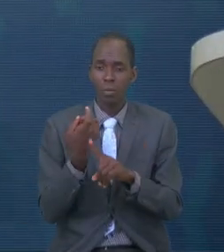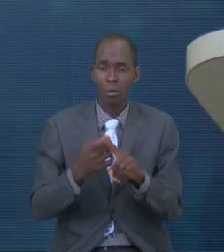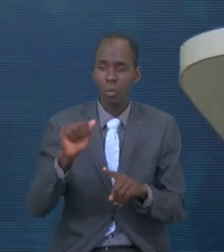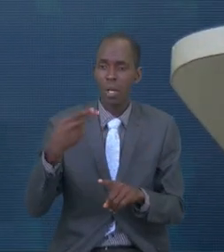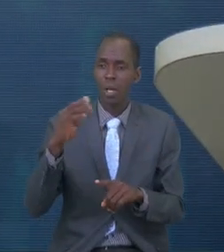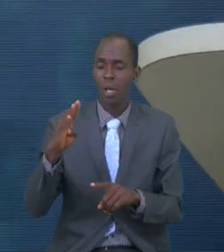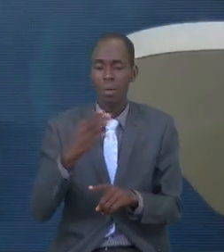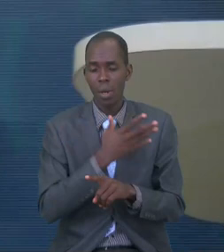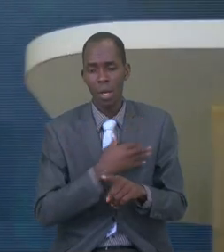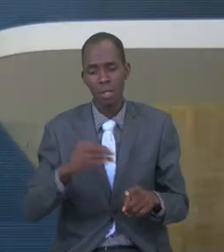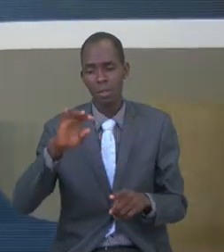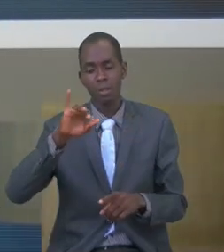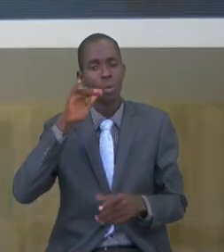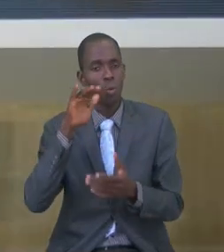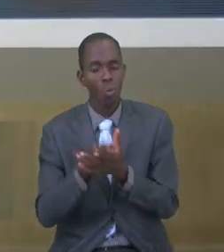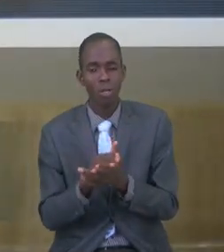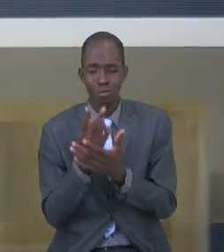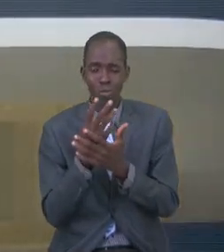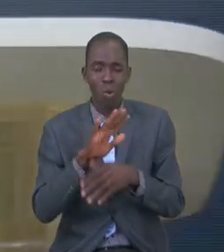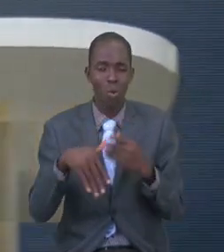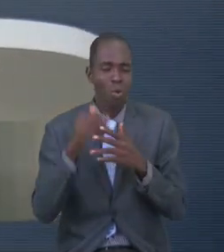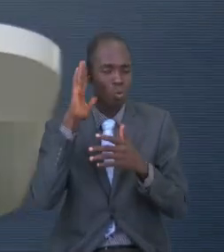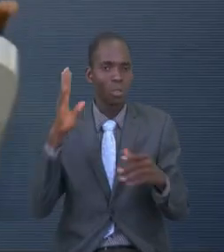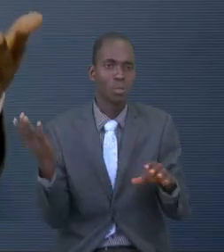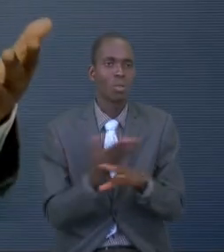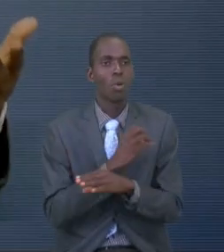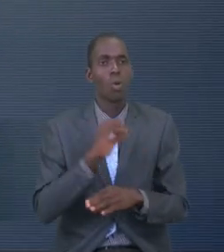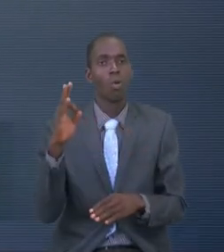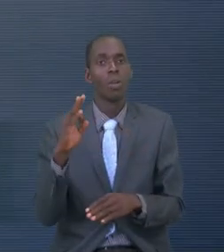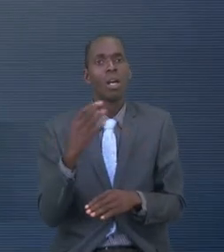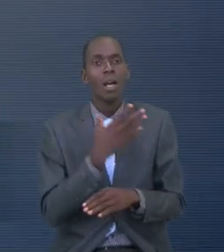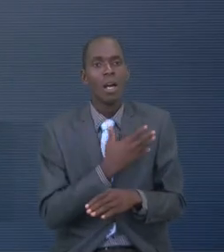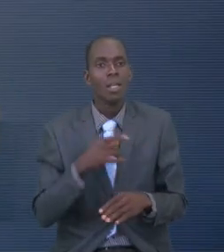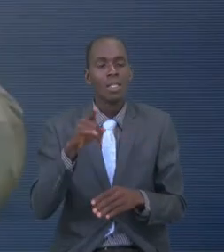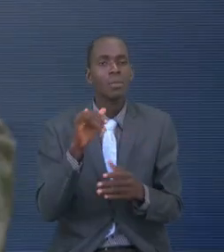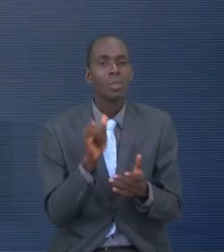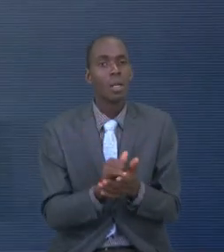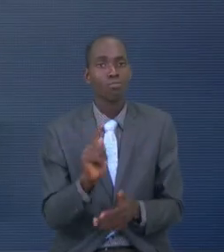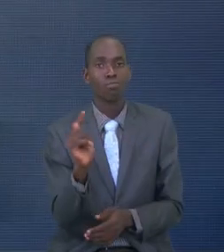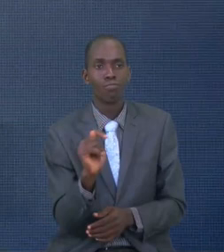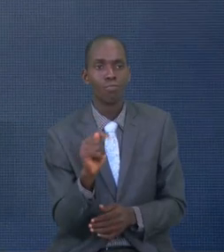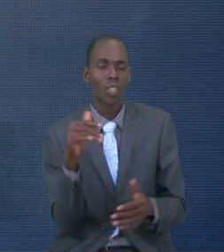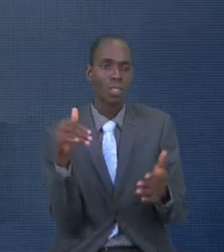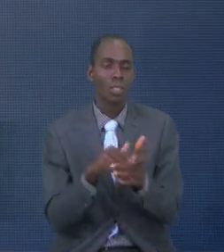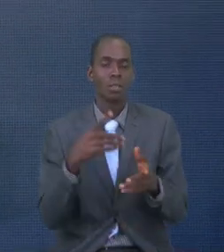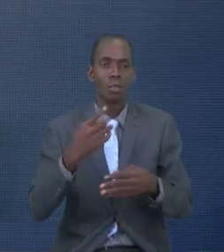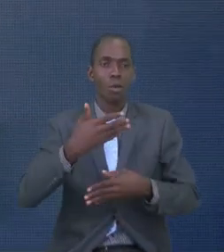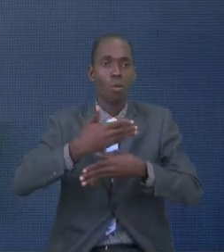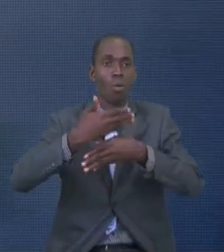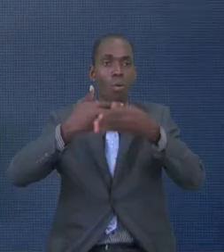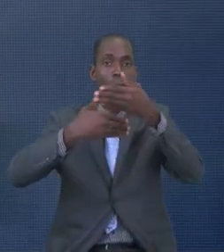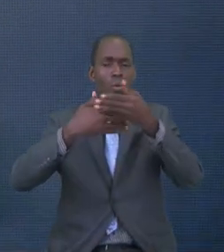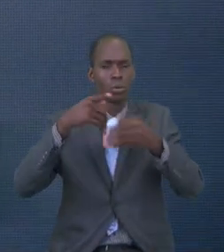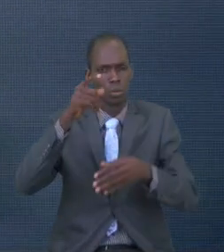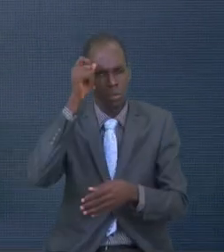cut off from Ahab him that pieces against the wall. I'm sure you